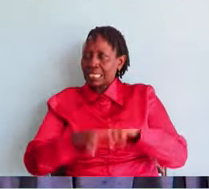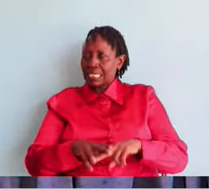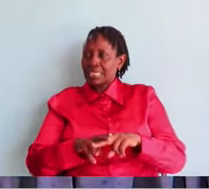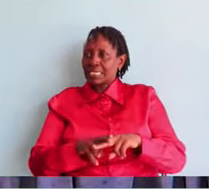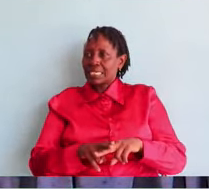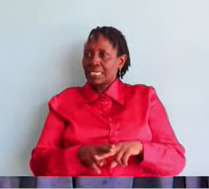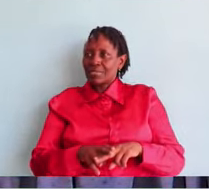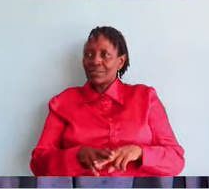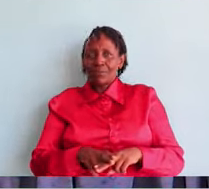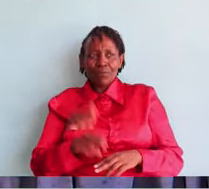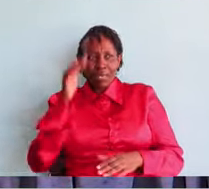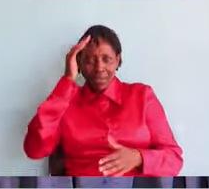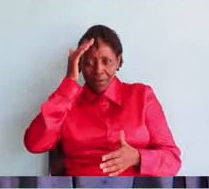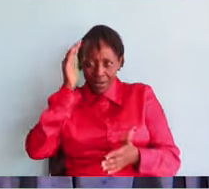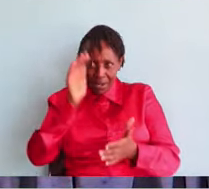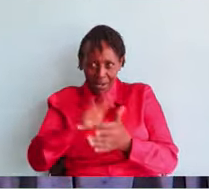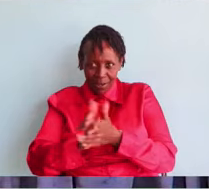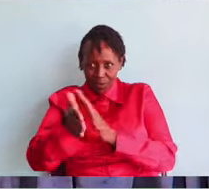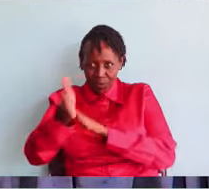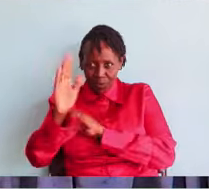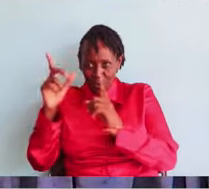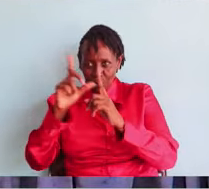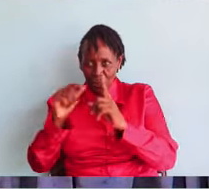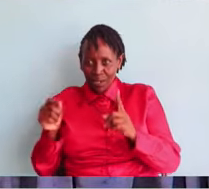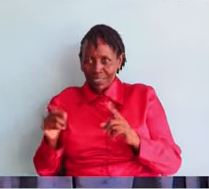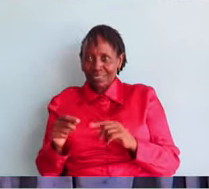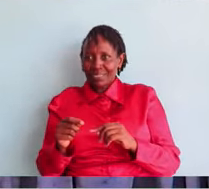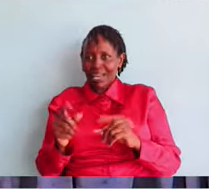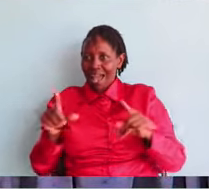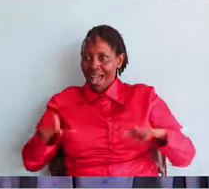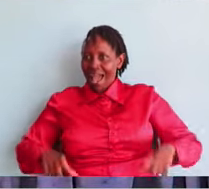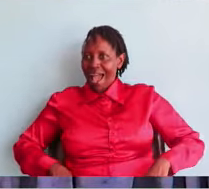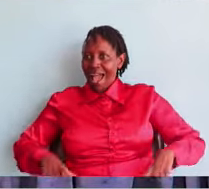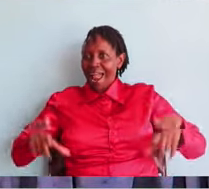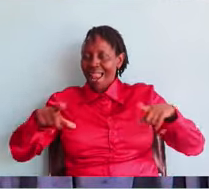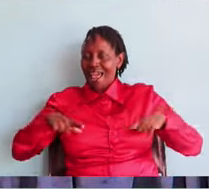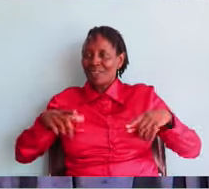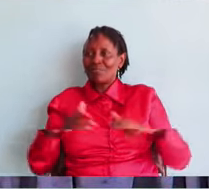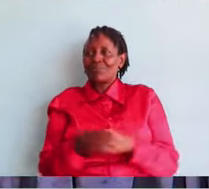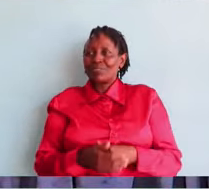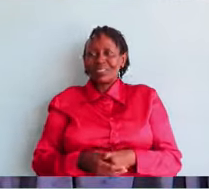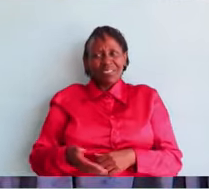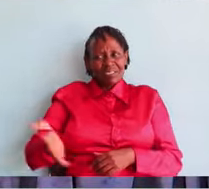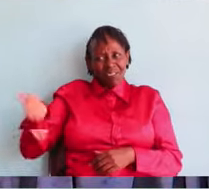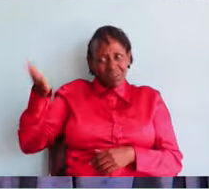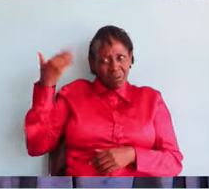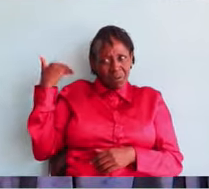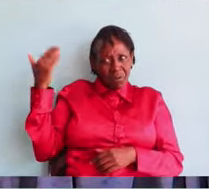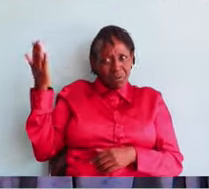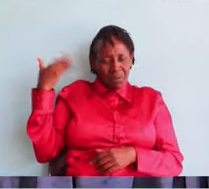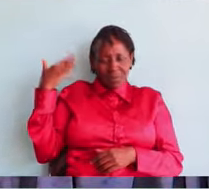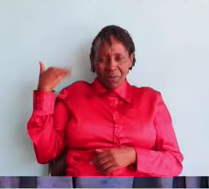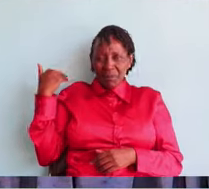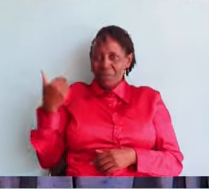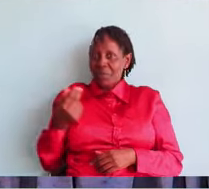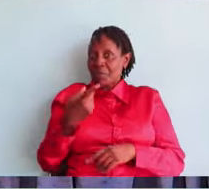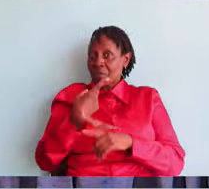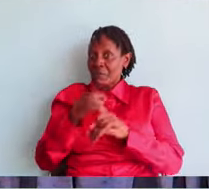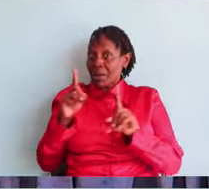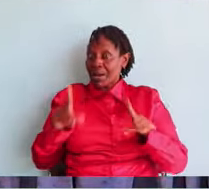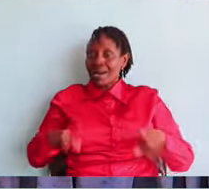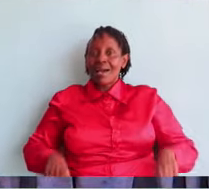because we believe God's word is alive. This is not just an ancient book that was meant for then. It is